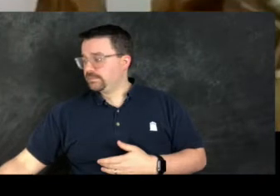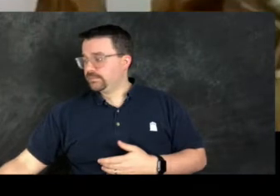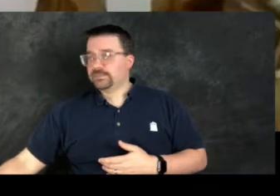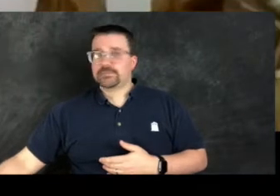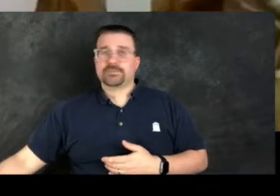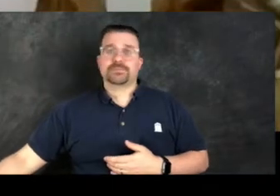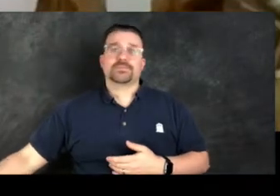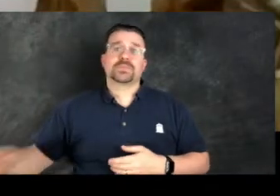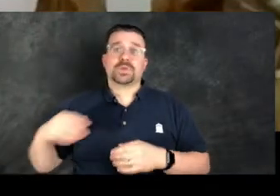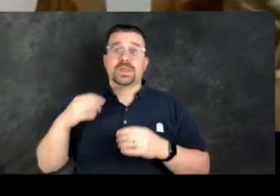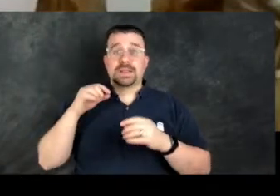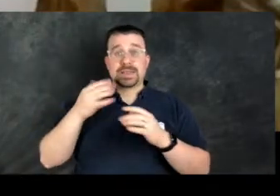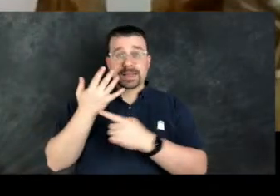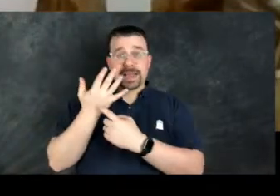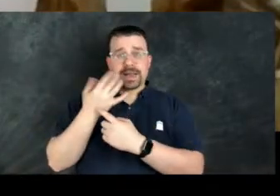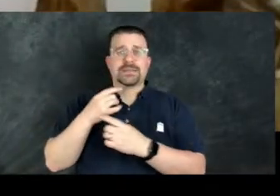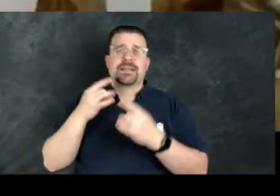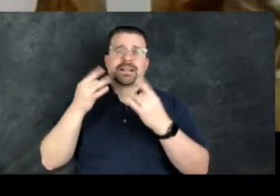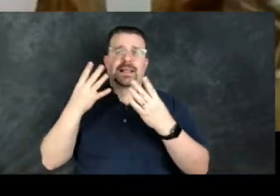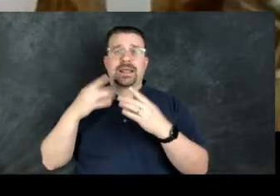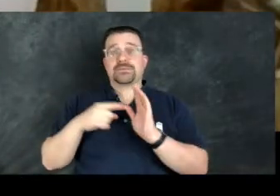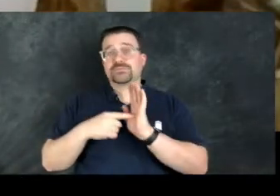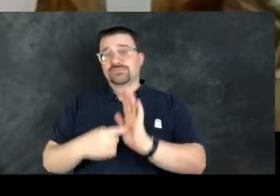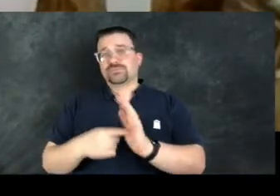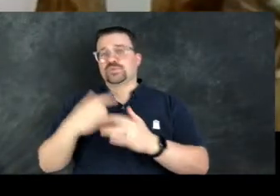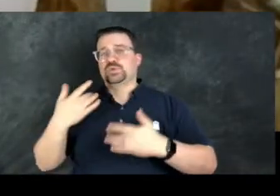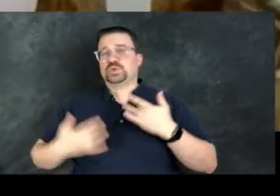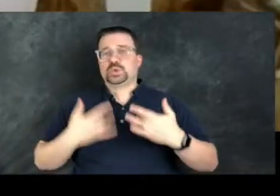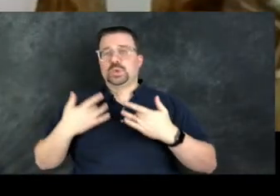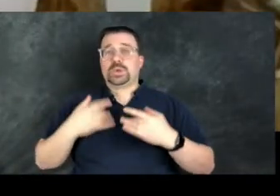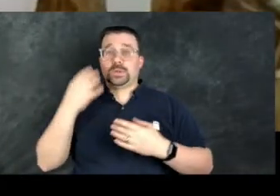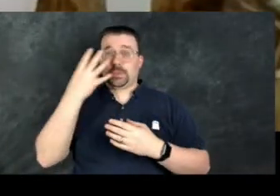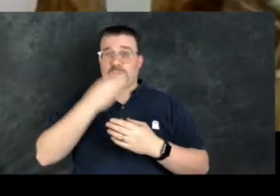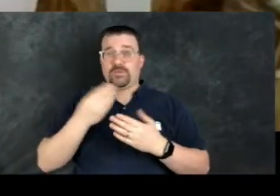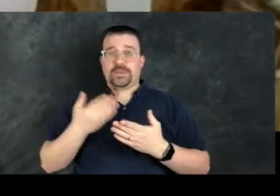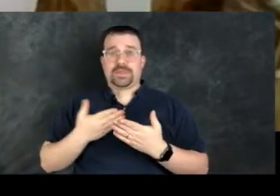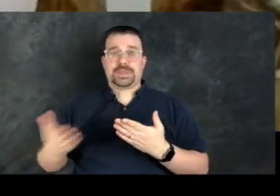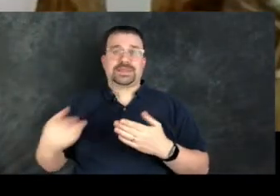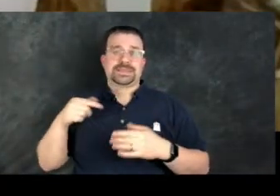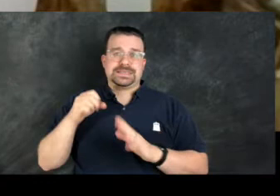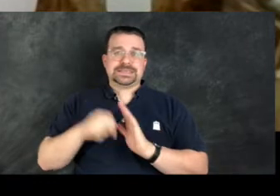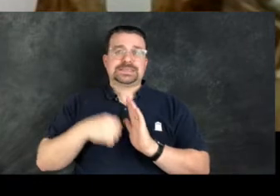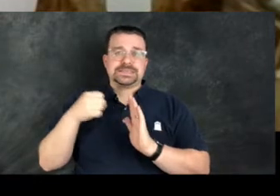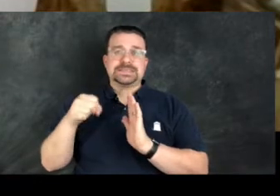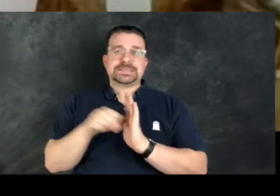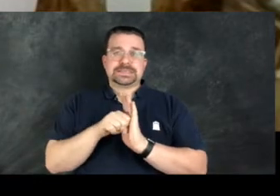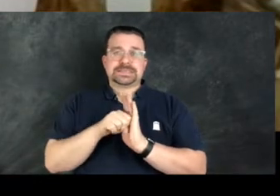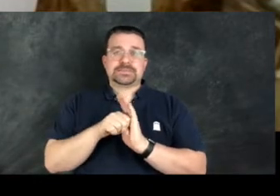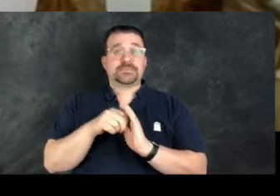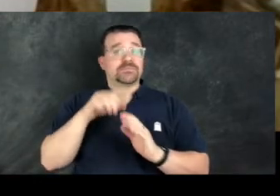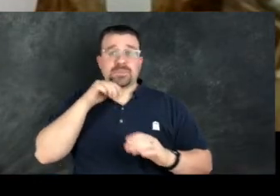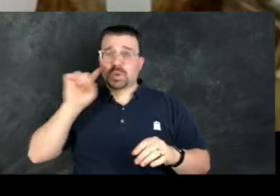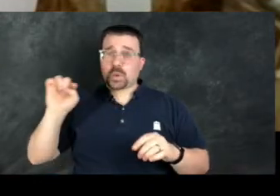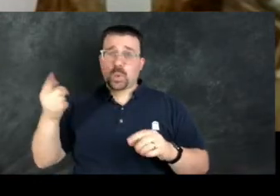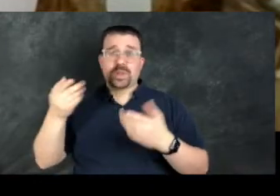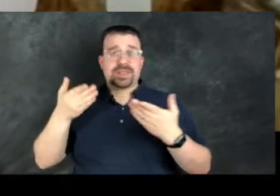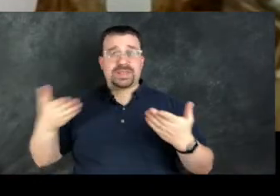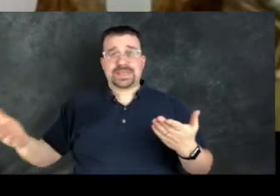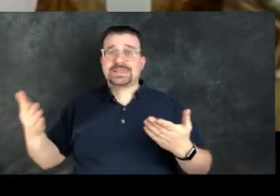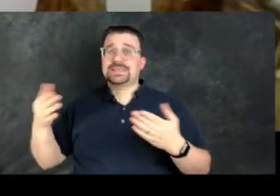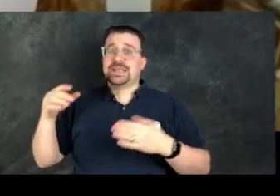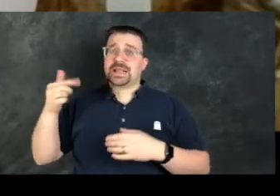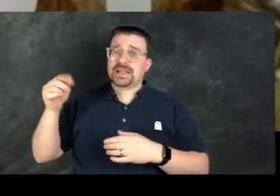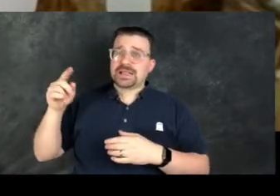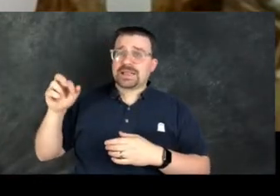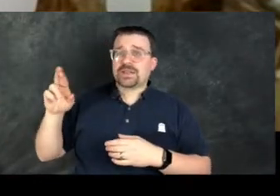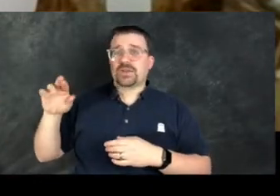light these candles as a sign of our joy in the beautiful things of this season, not just the things that glitter